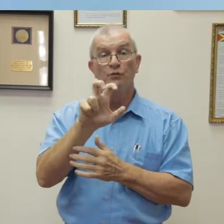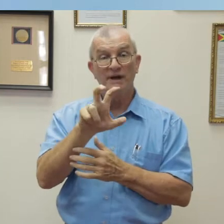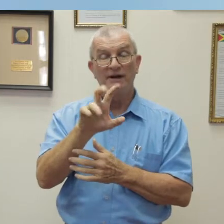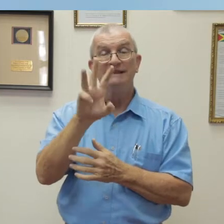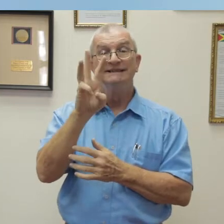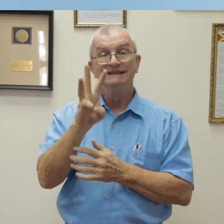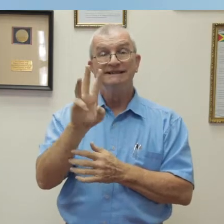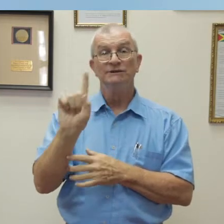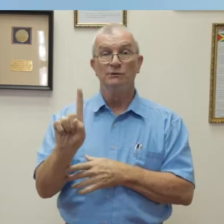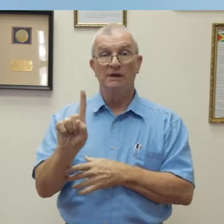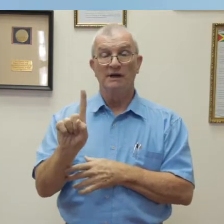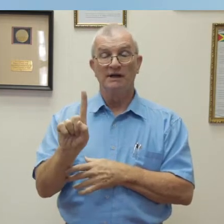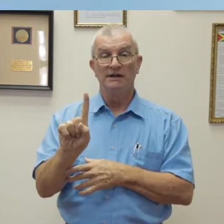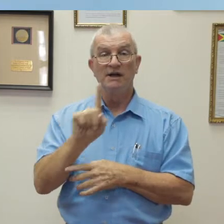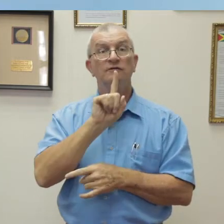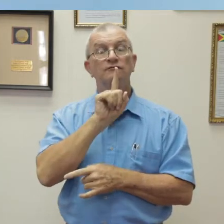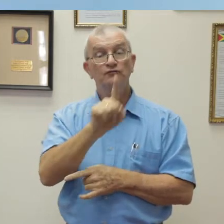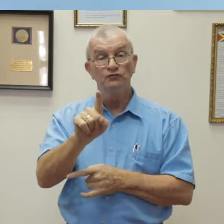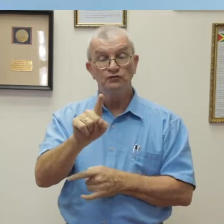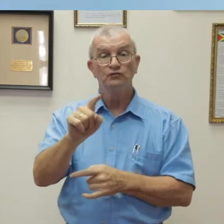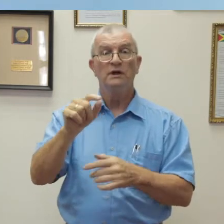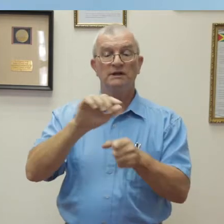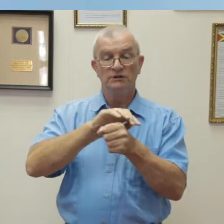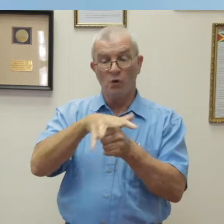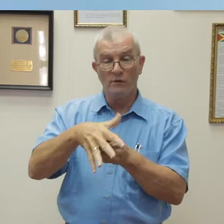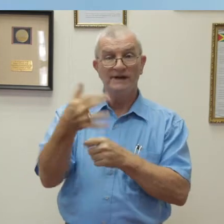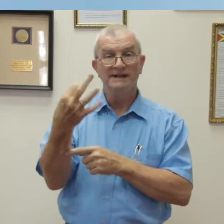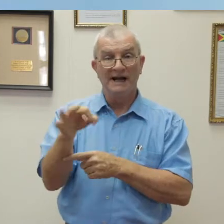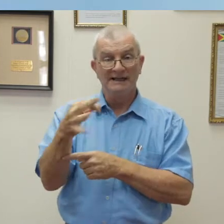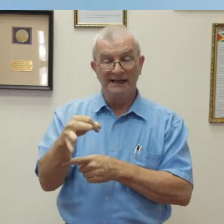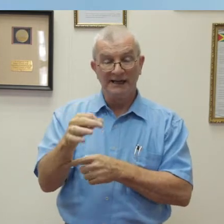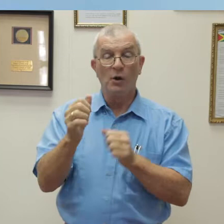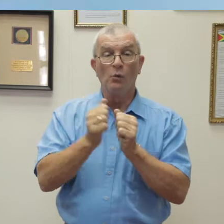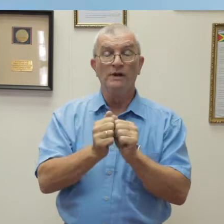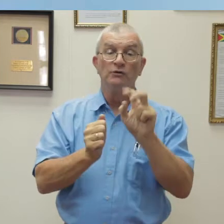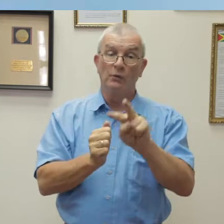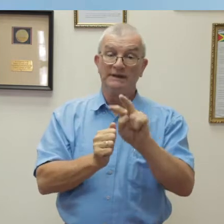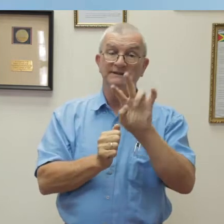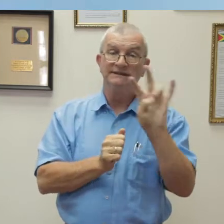673,361 confirmed cases, with